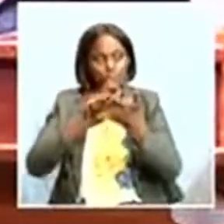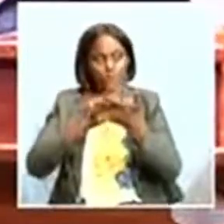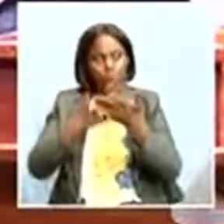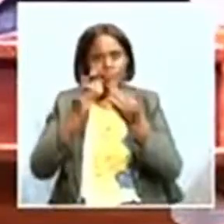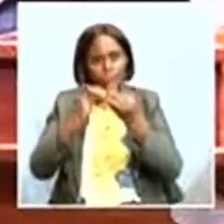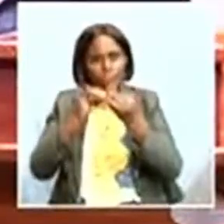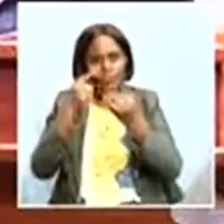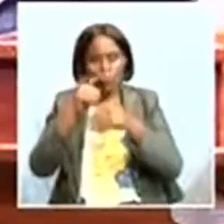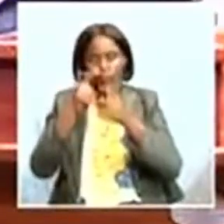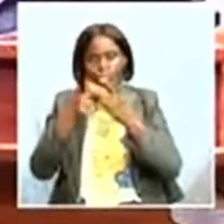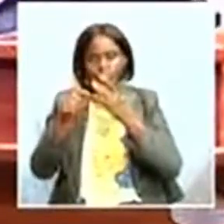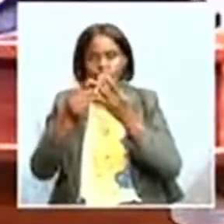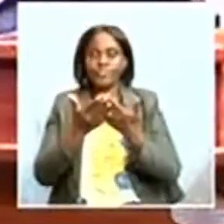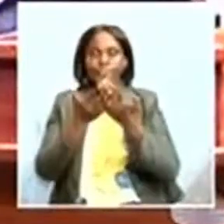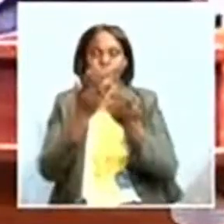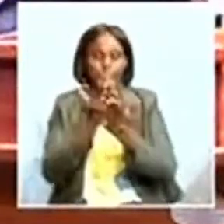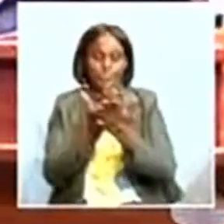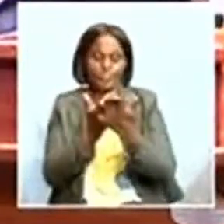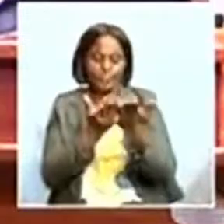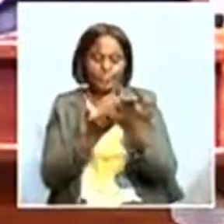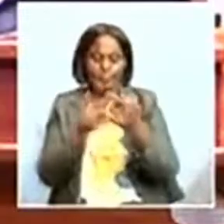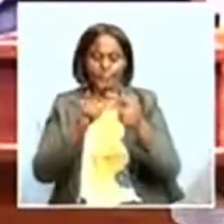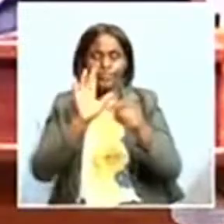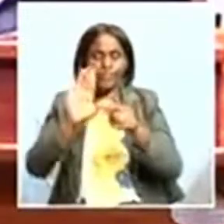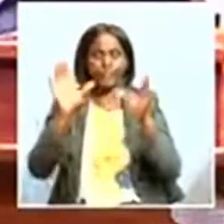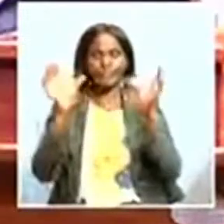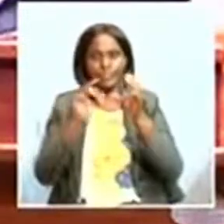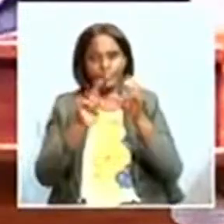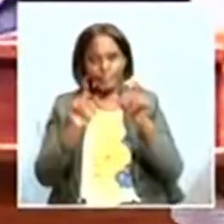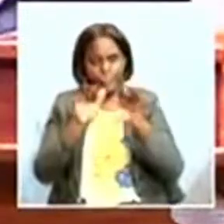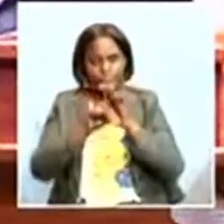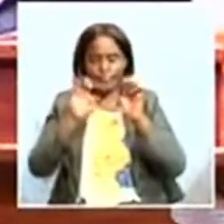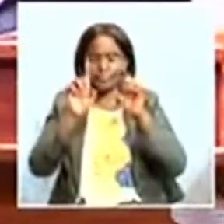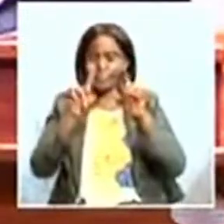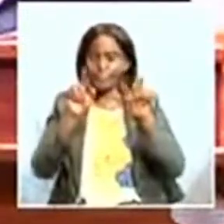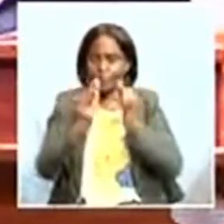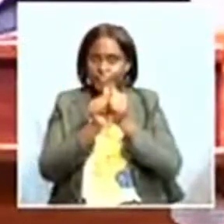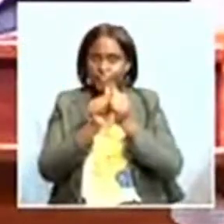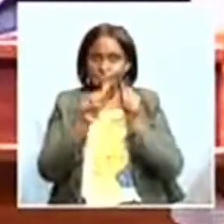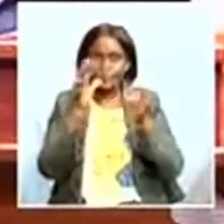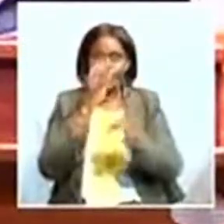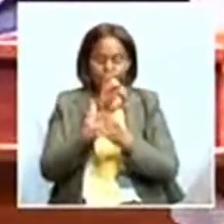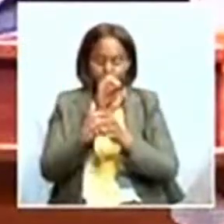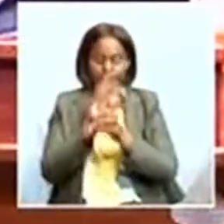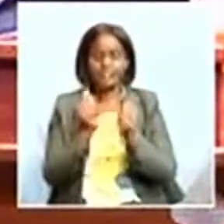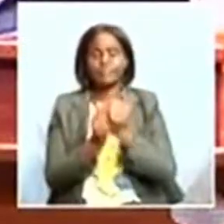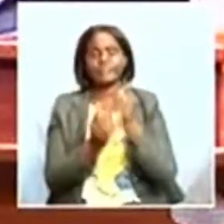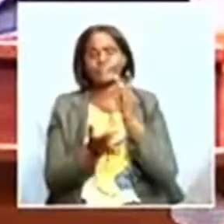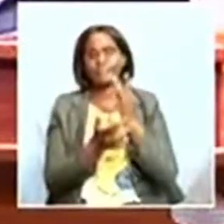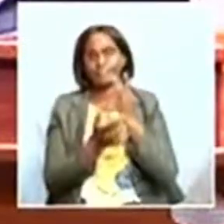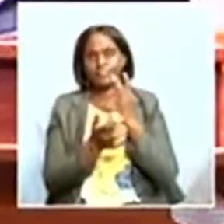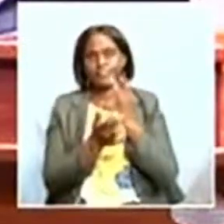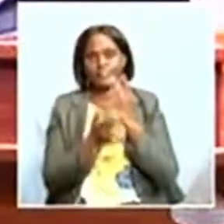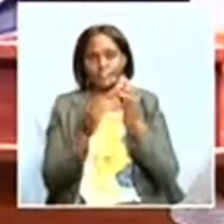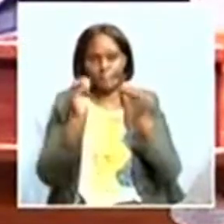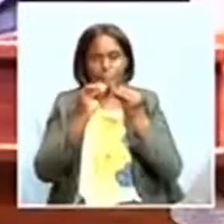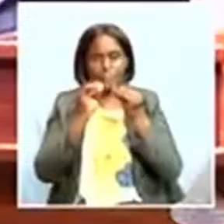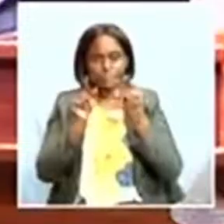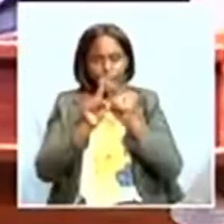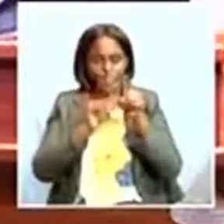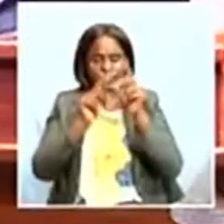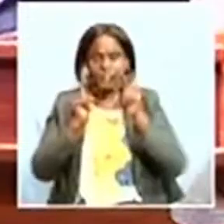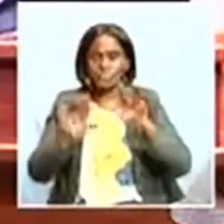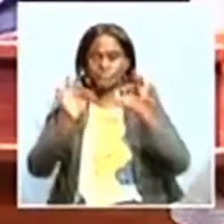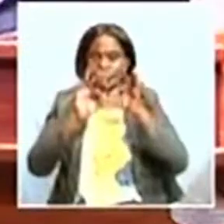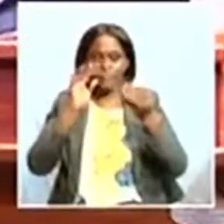who submitted recommendations to your Committee on Education, Science and Technology. Further, a